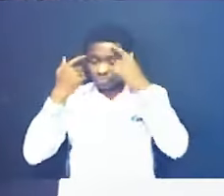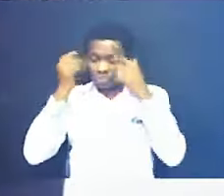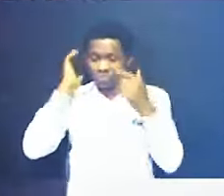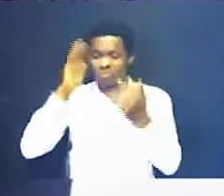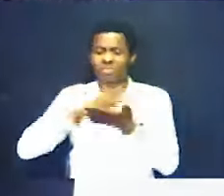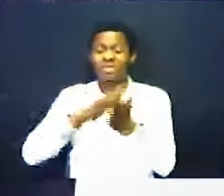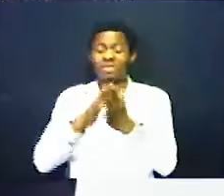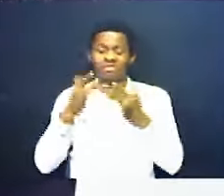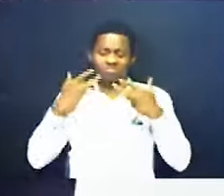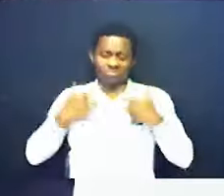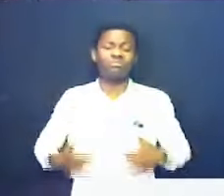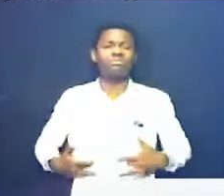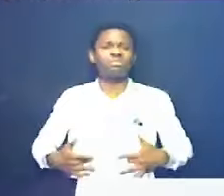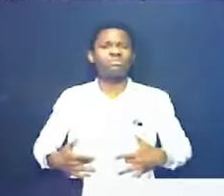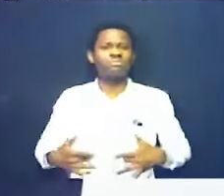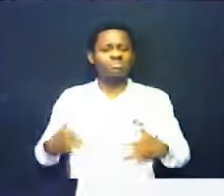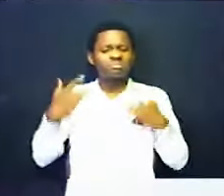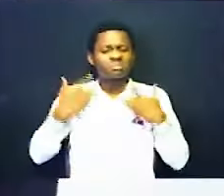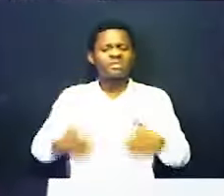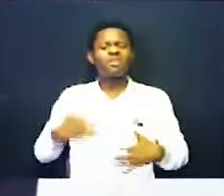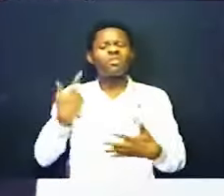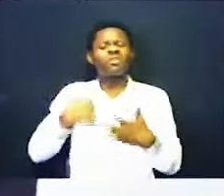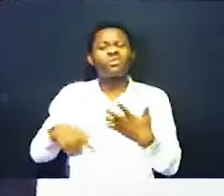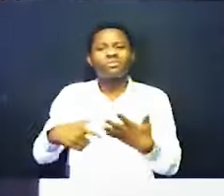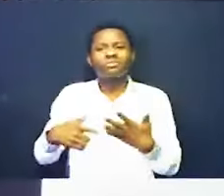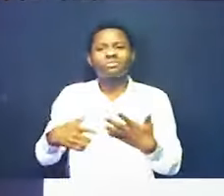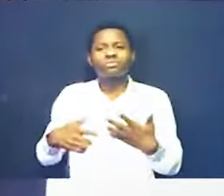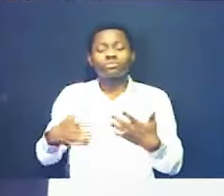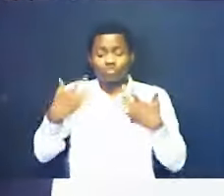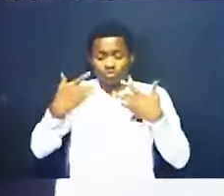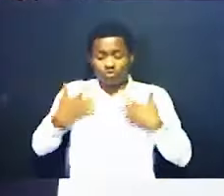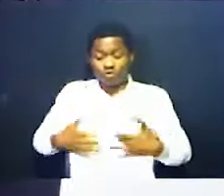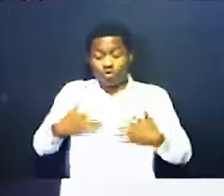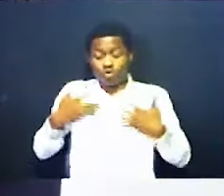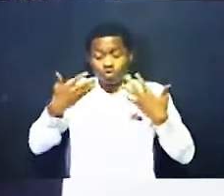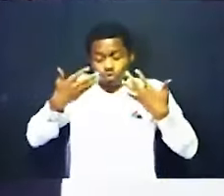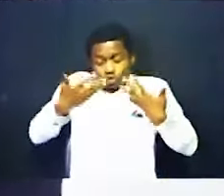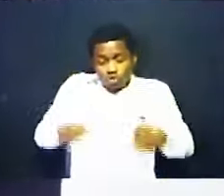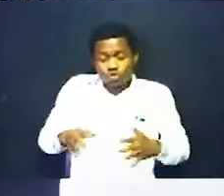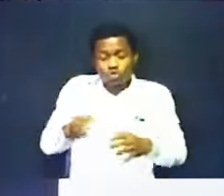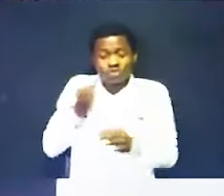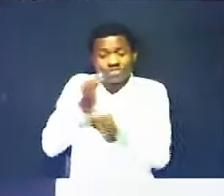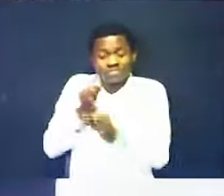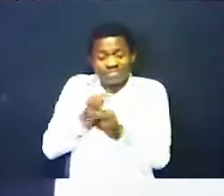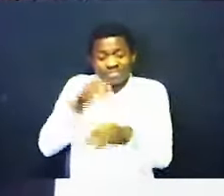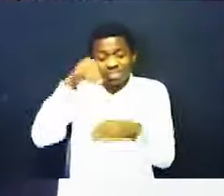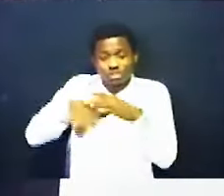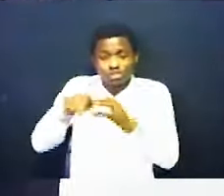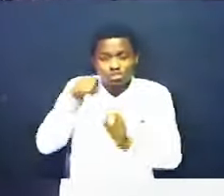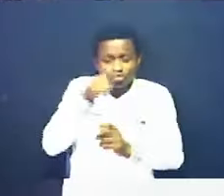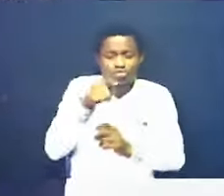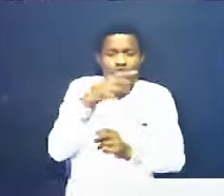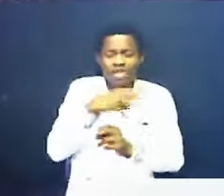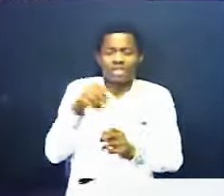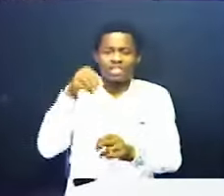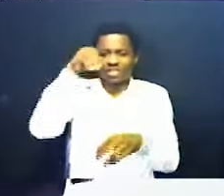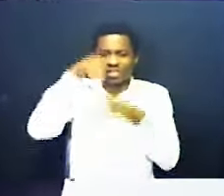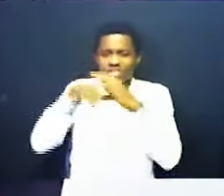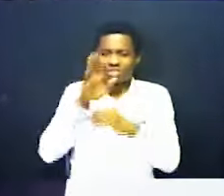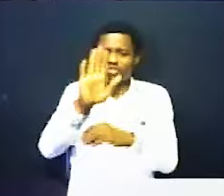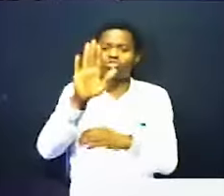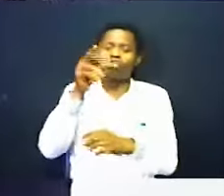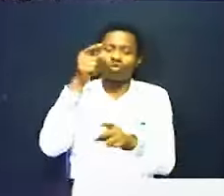of what? They will lose faith in you and in your word. Not